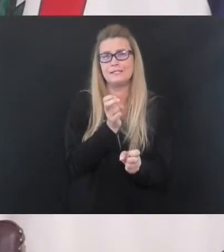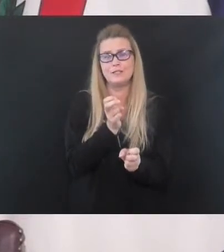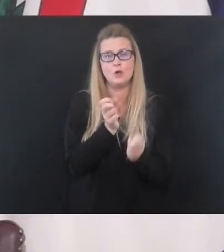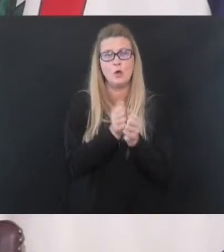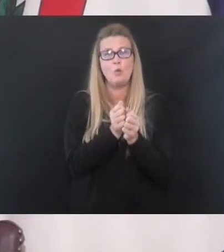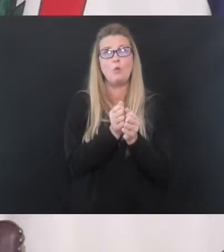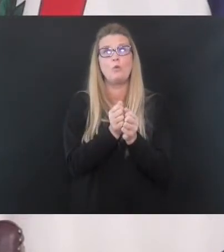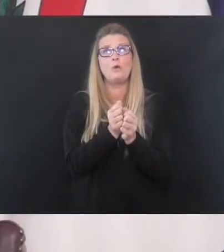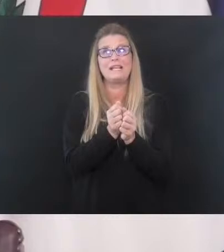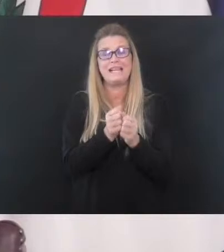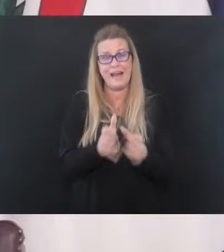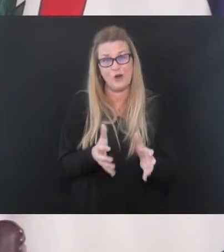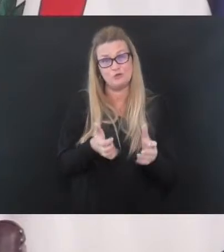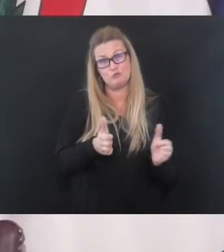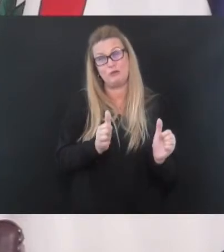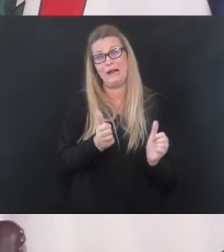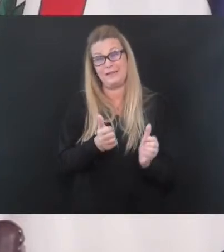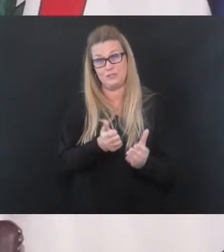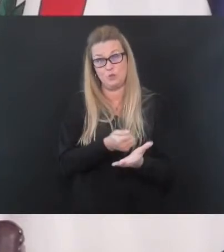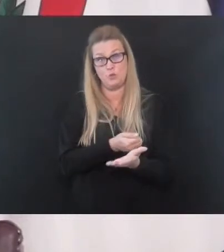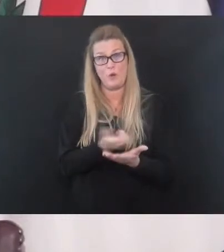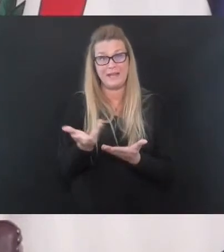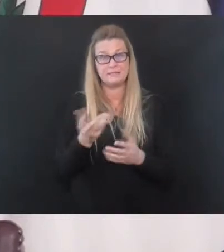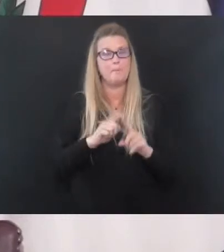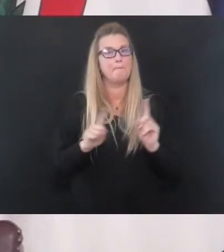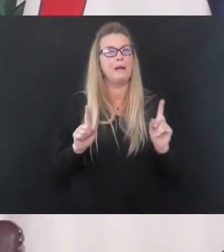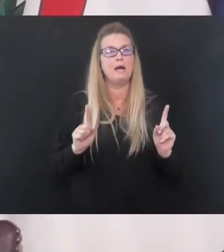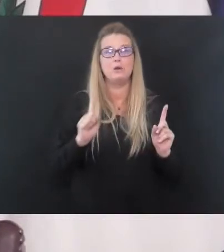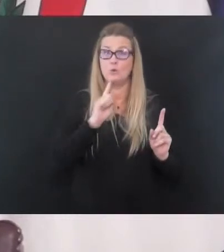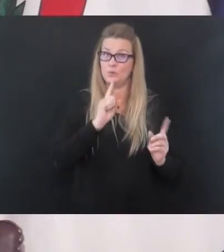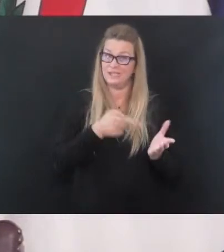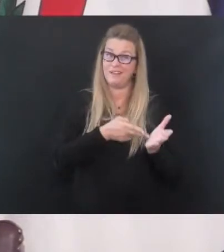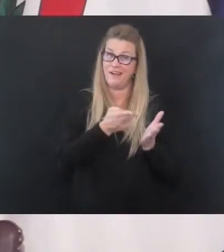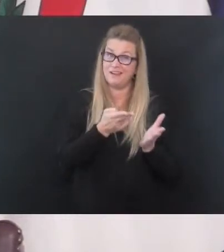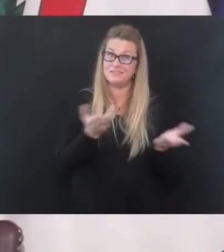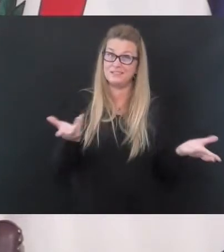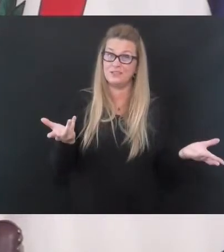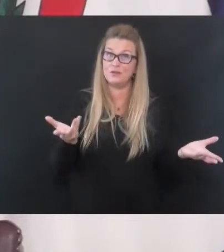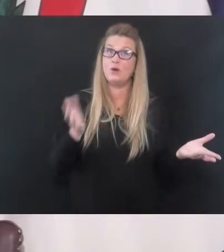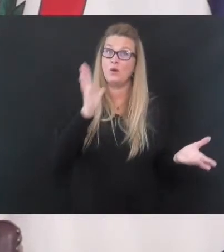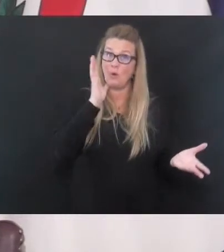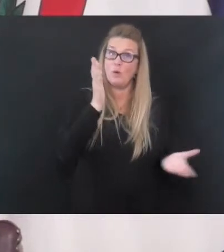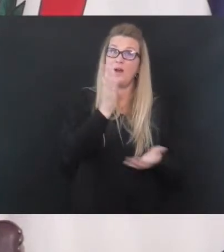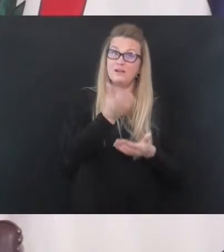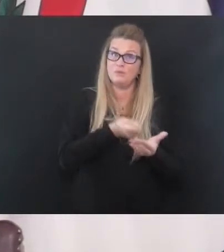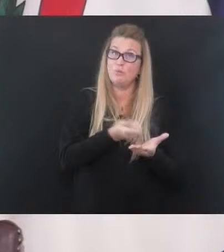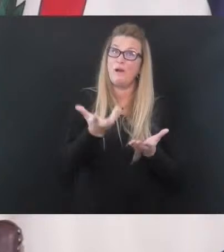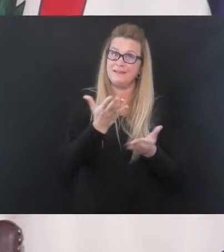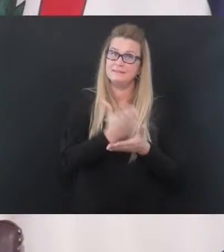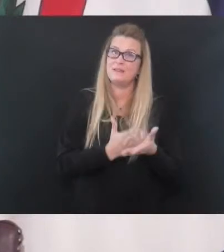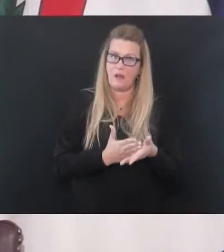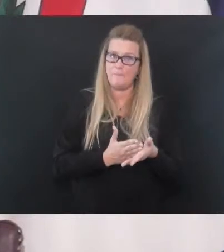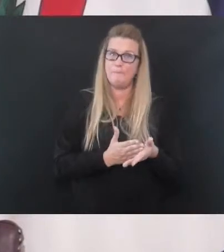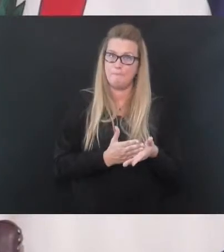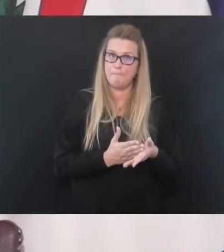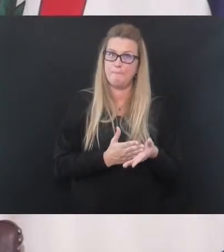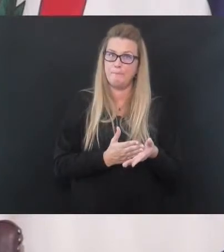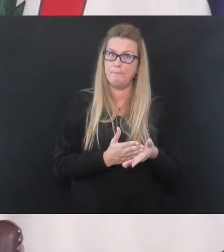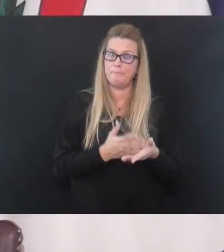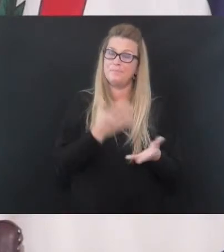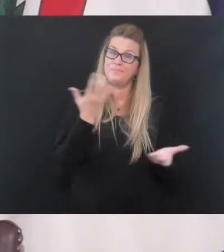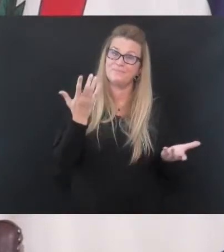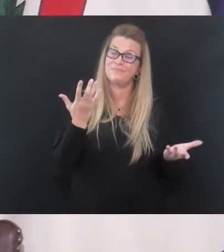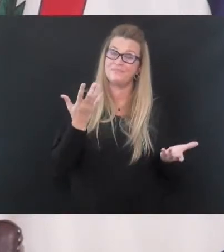waste one. But Mark, the real truth of the matter is, we will waste some. That's all there is to